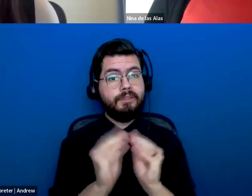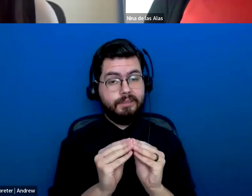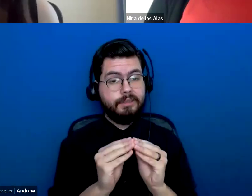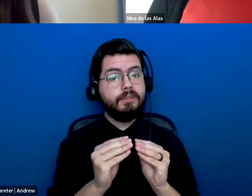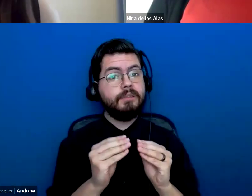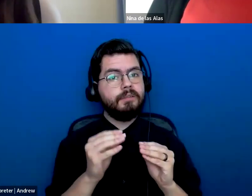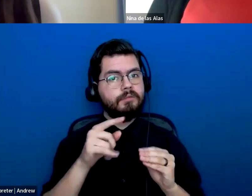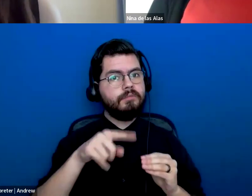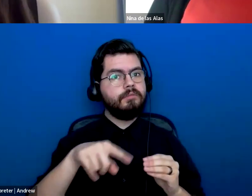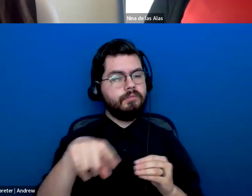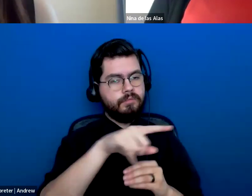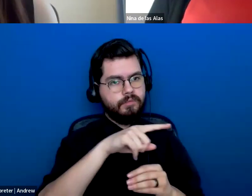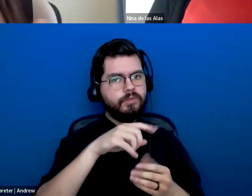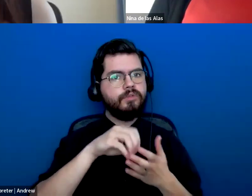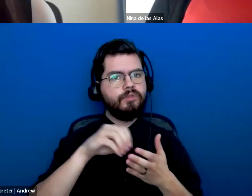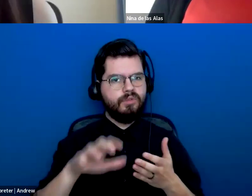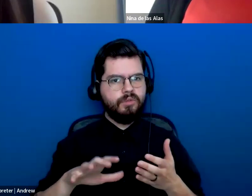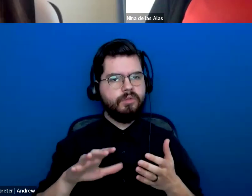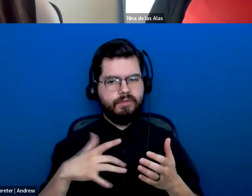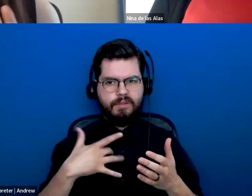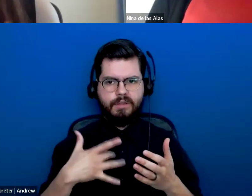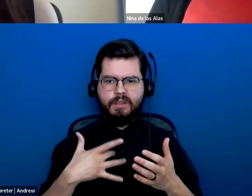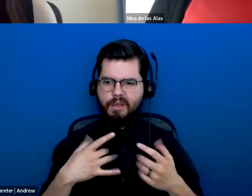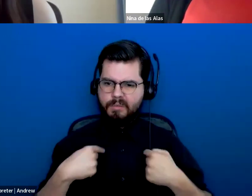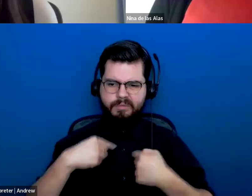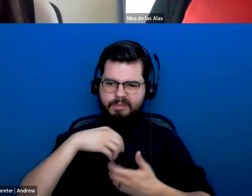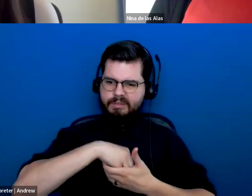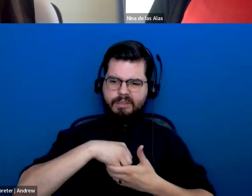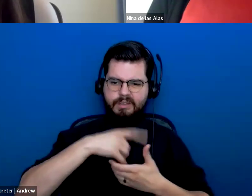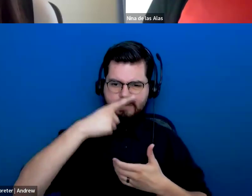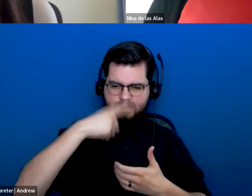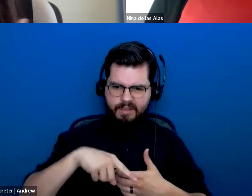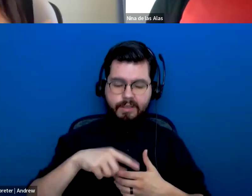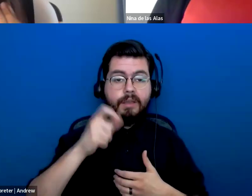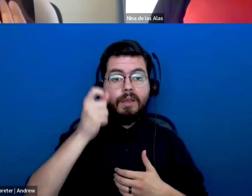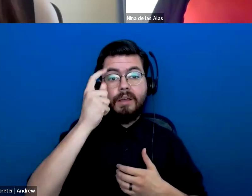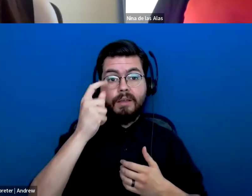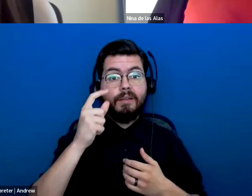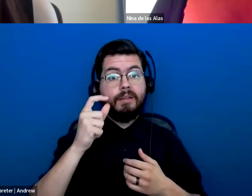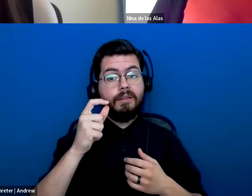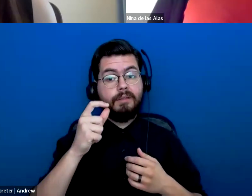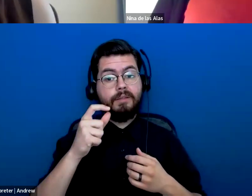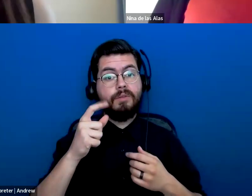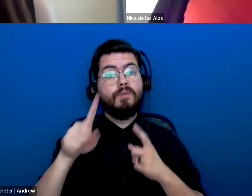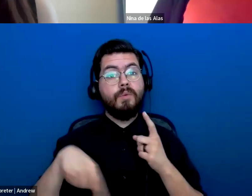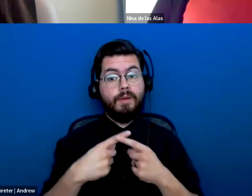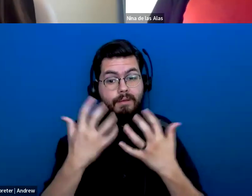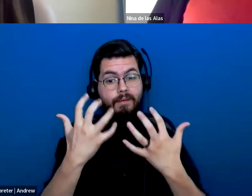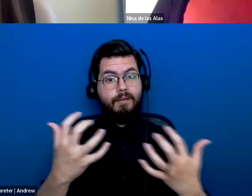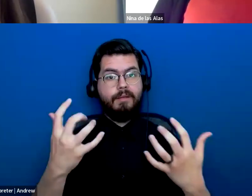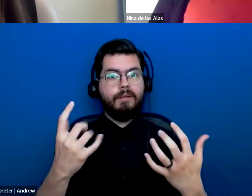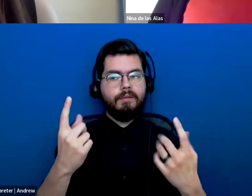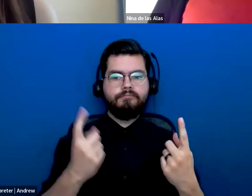questions about their research, they start to feel like a real researcher. They feel like they belonged not just in